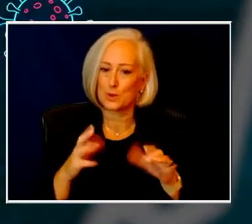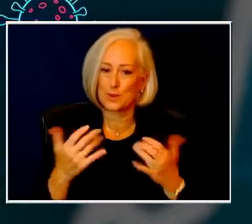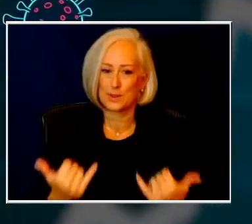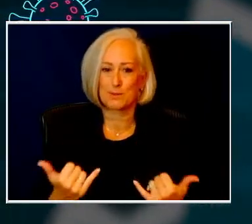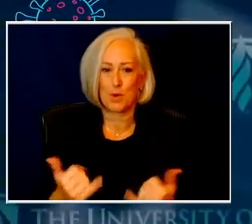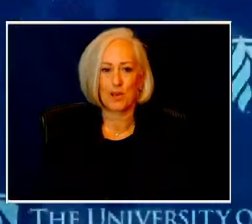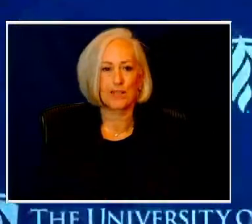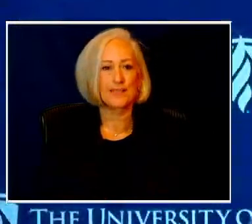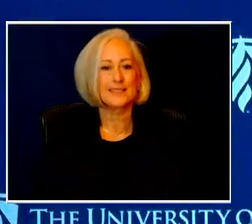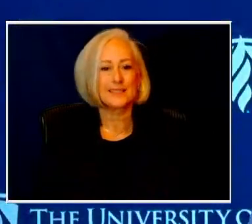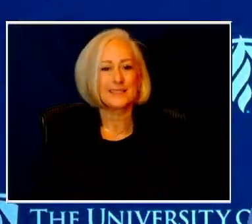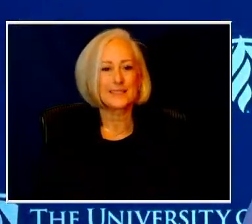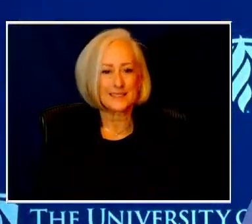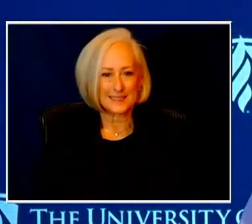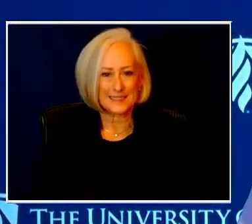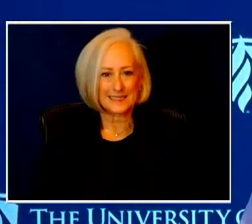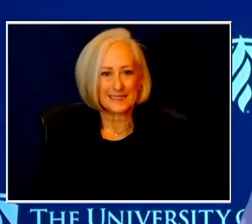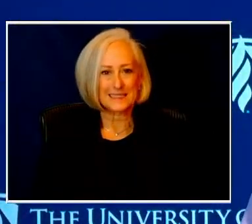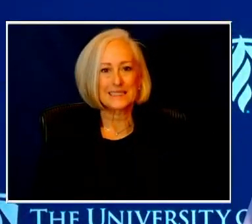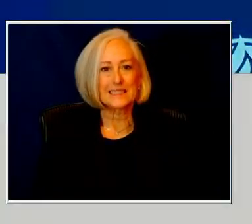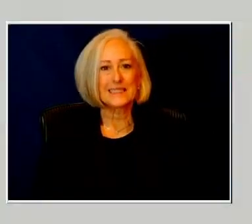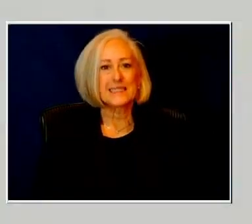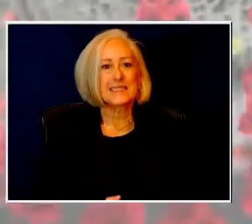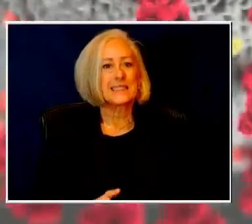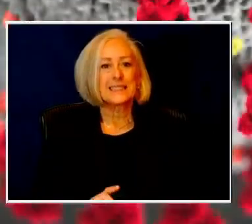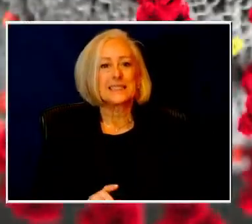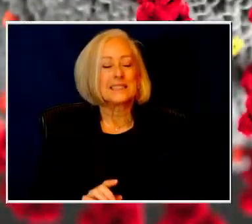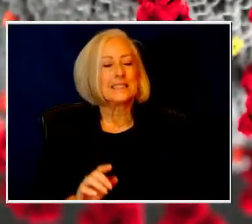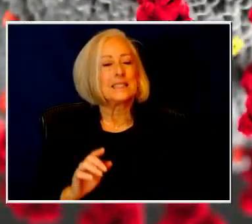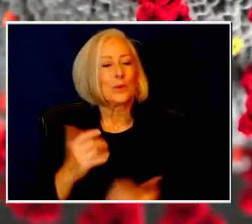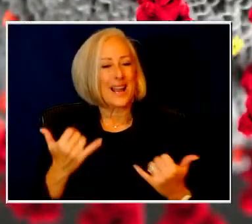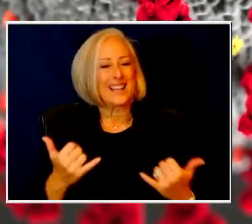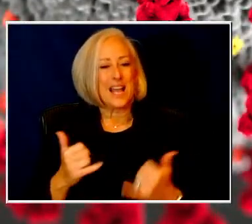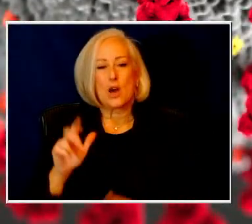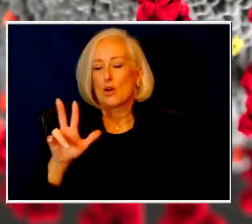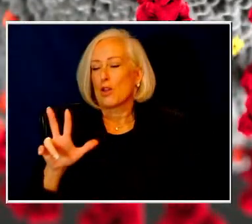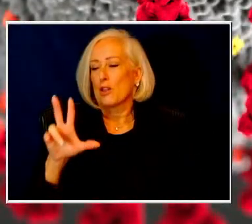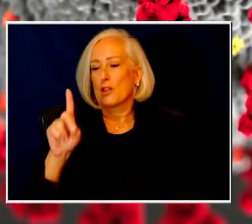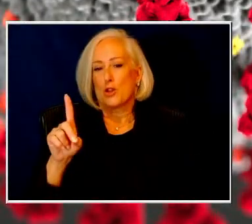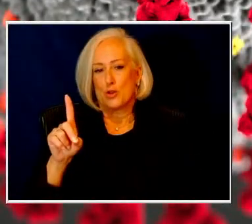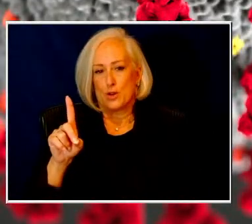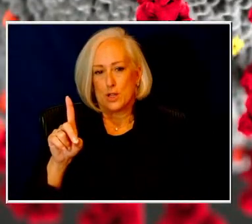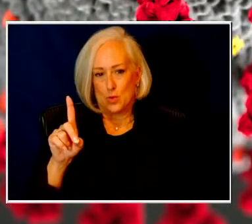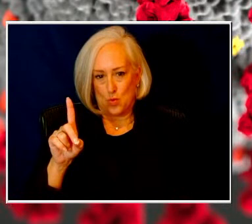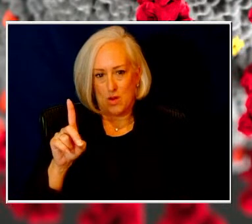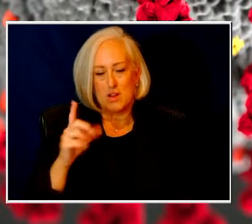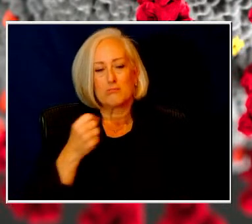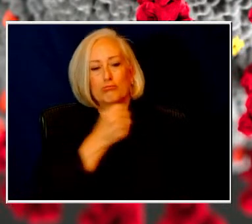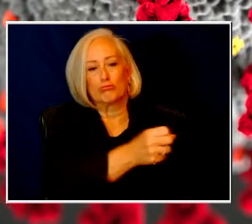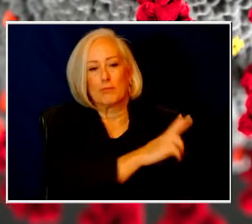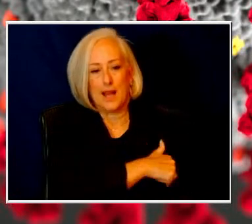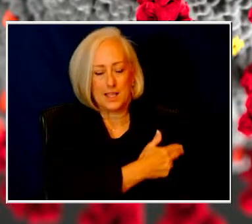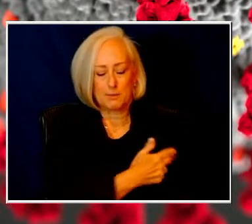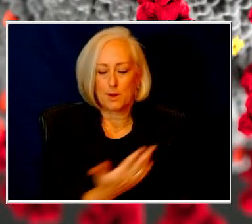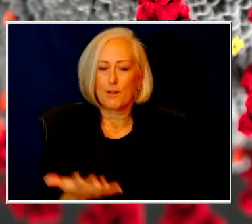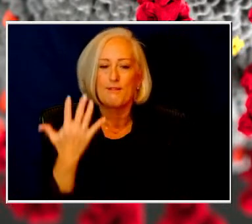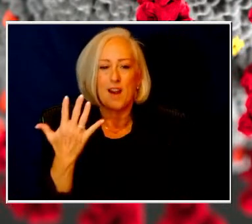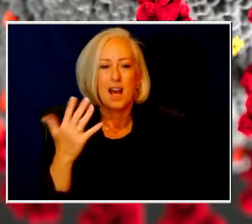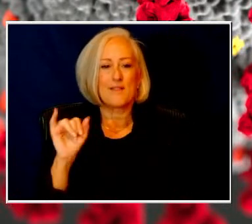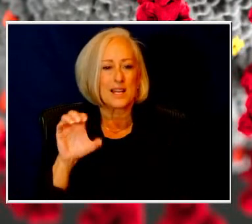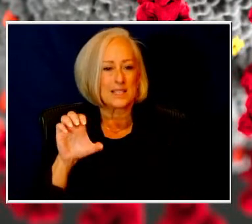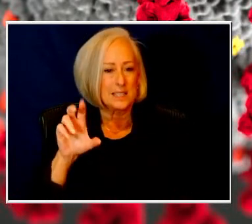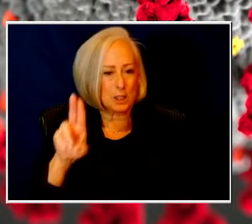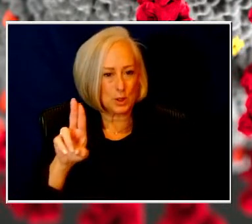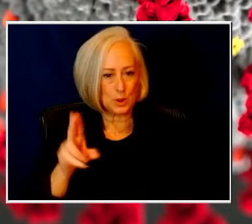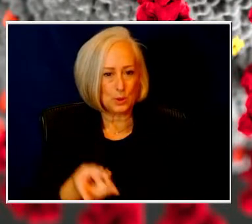right direction for acute cases. 31 in the hospital, 5 in the ICU, 2 on the ventilator, still 21 in that